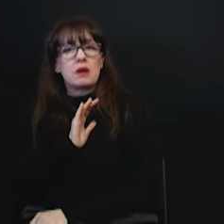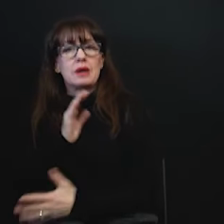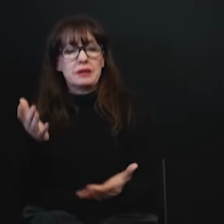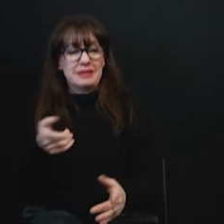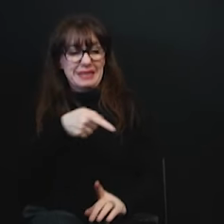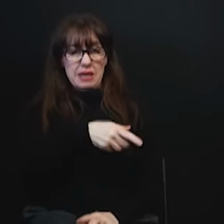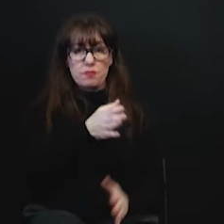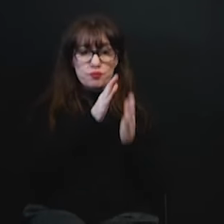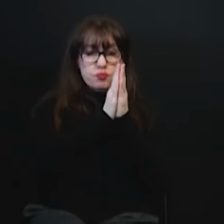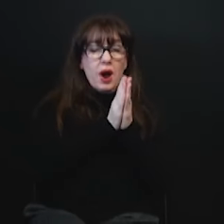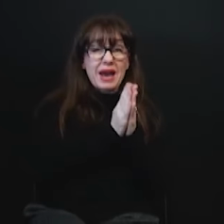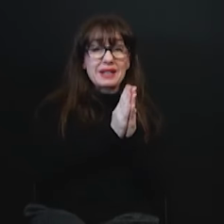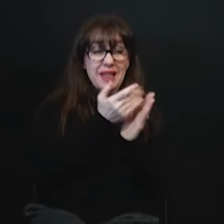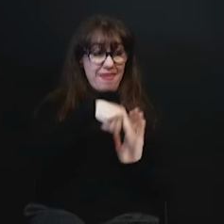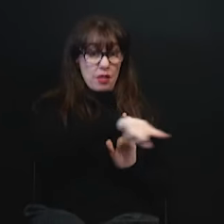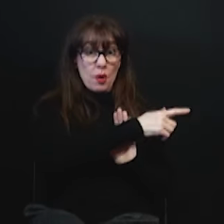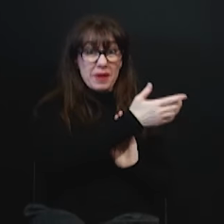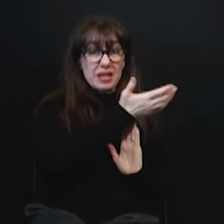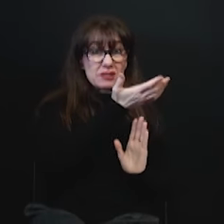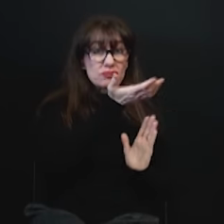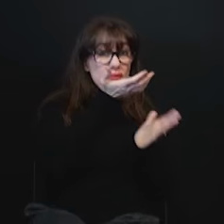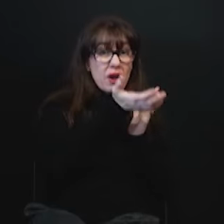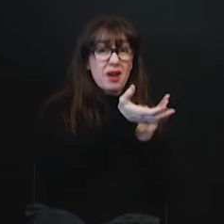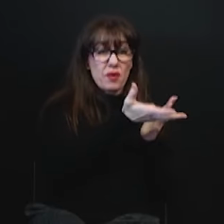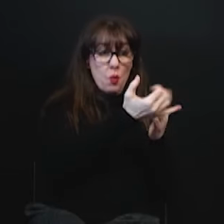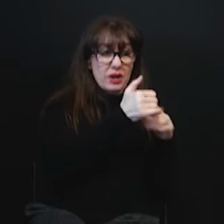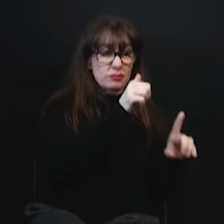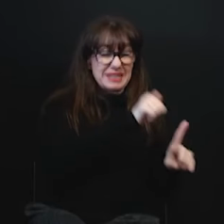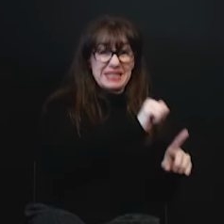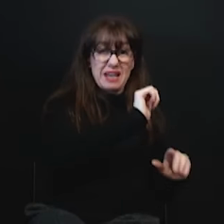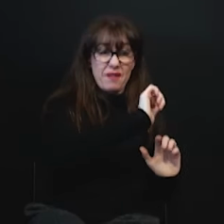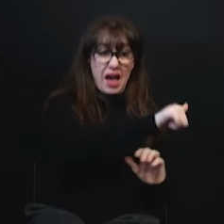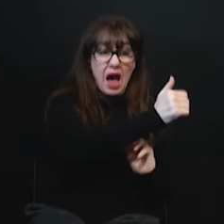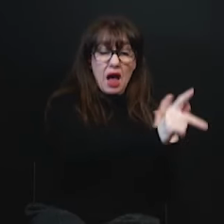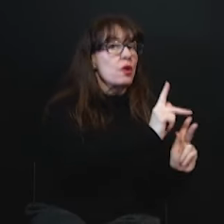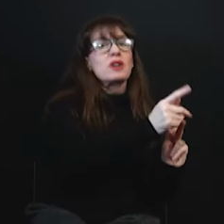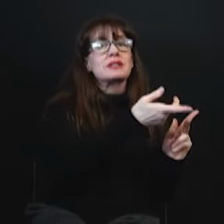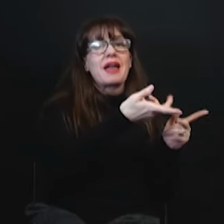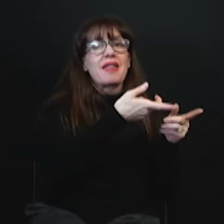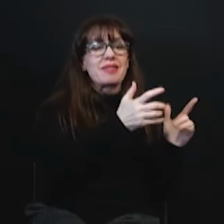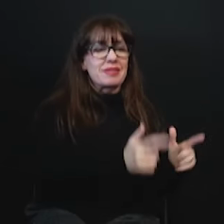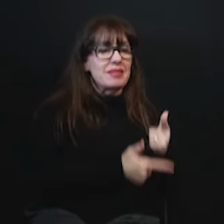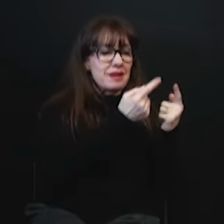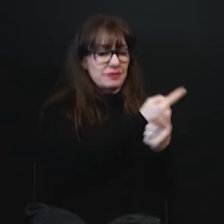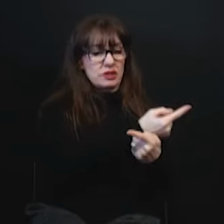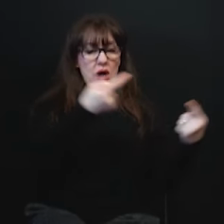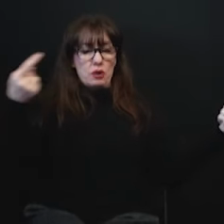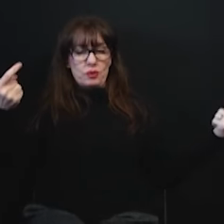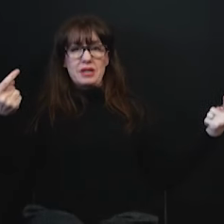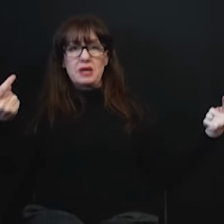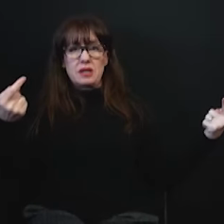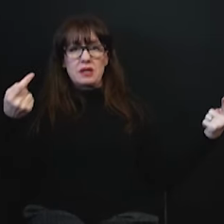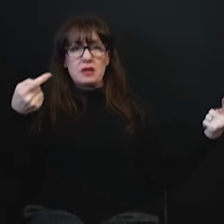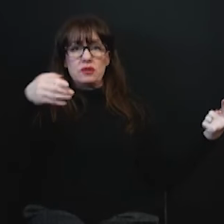David prays, he says, "Let those be disgraced who seek to deceive others and live in ways contrary to the way of God."